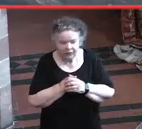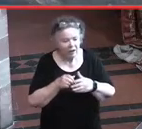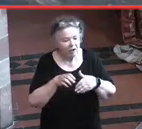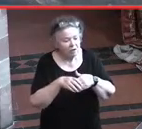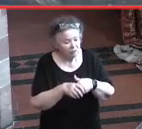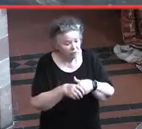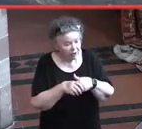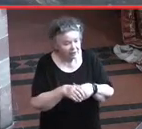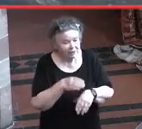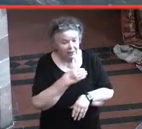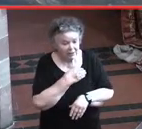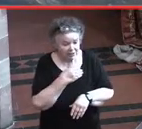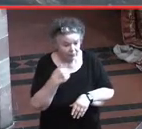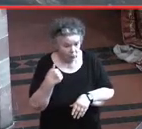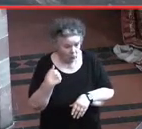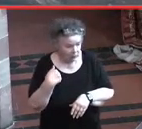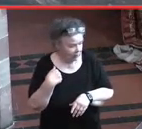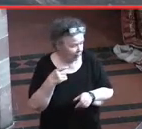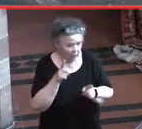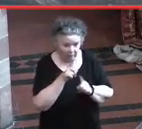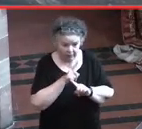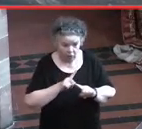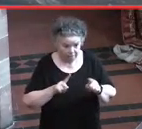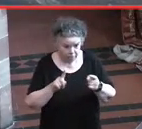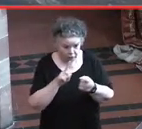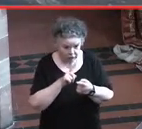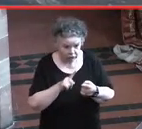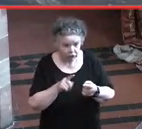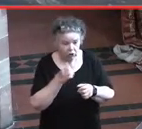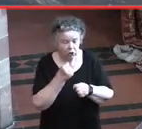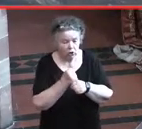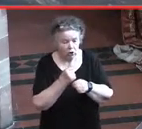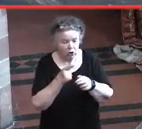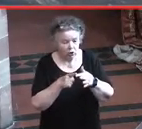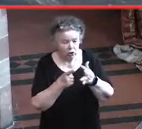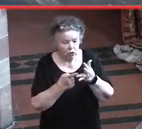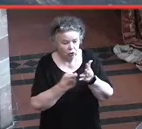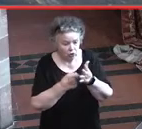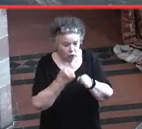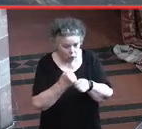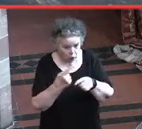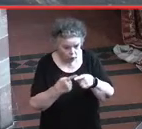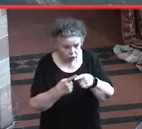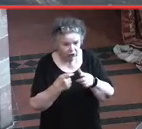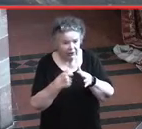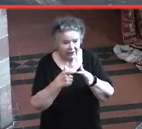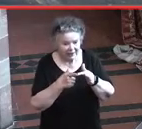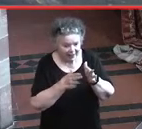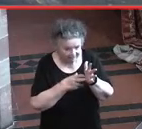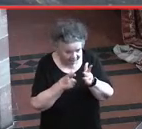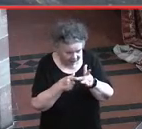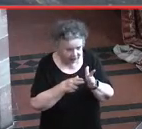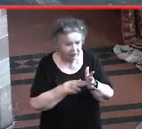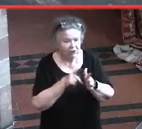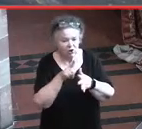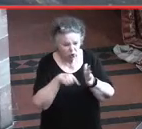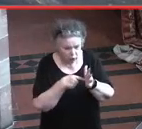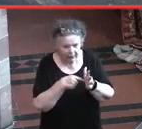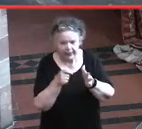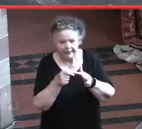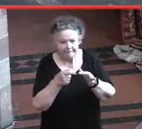Friends, this morning at the conference service, George and Kevin and Julia and